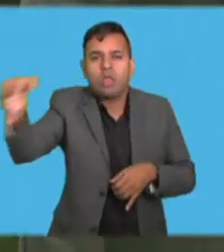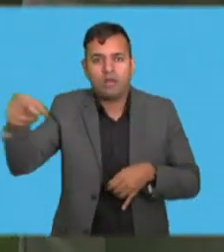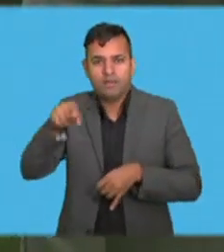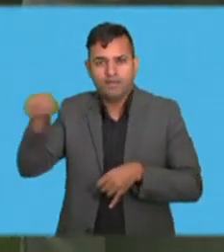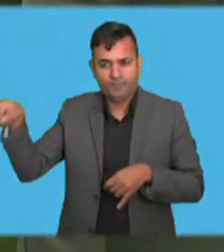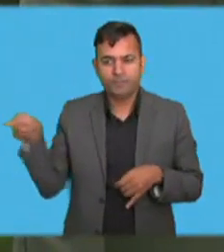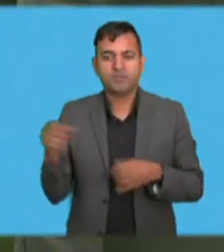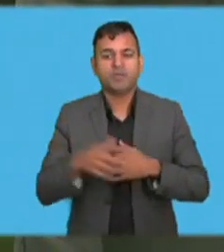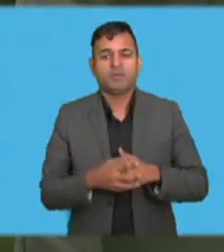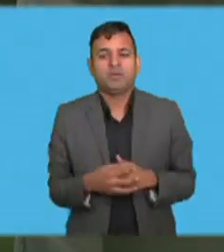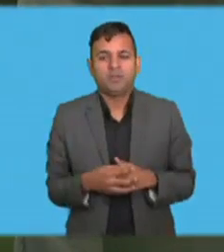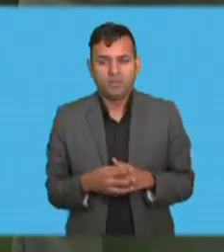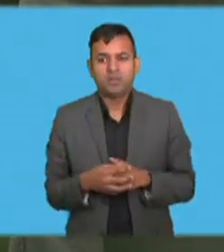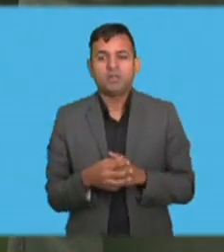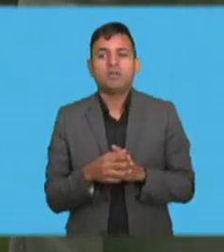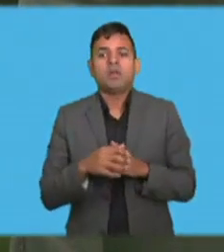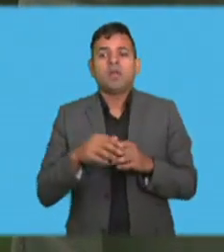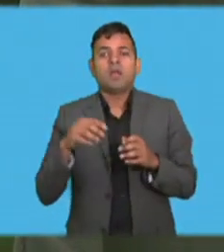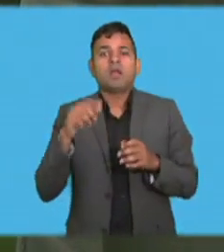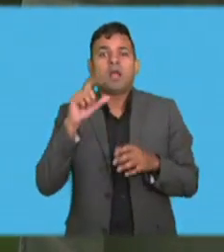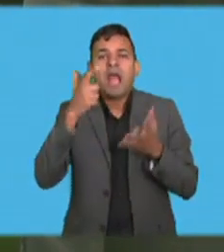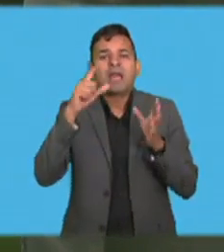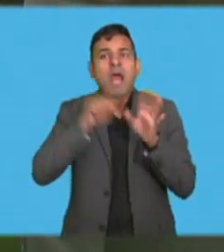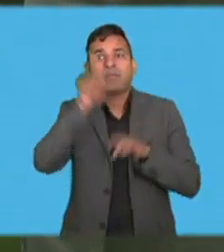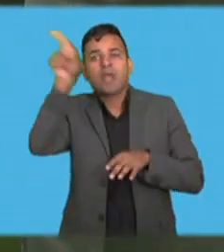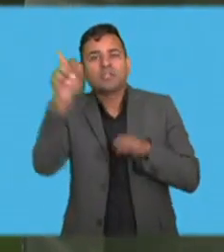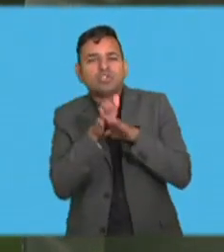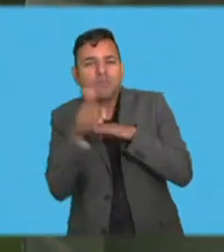is common now is the